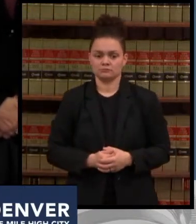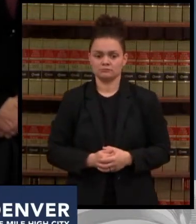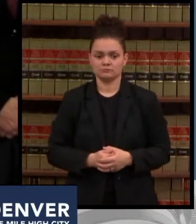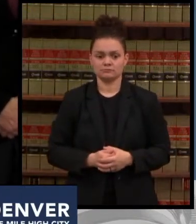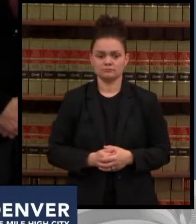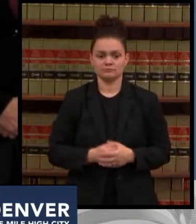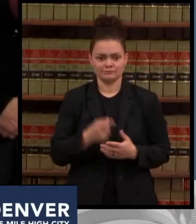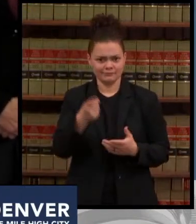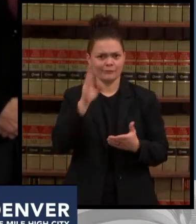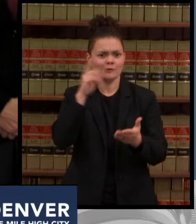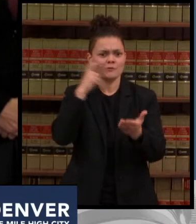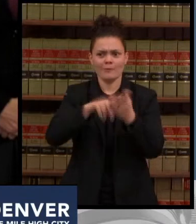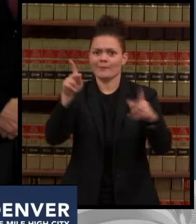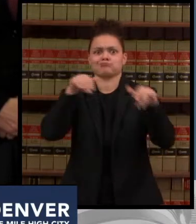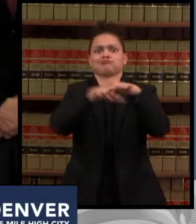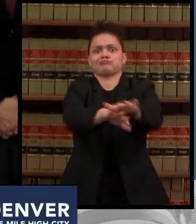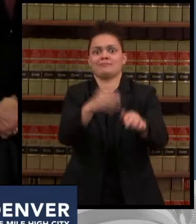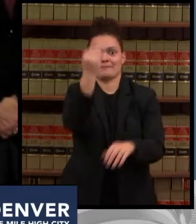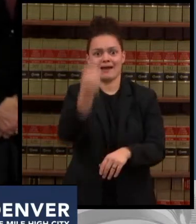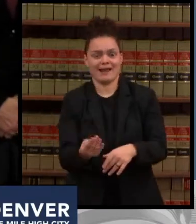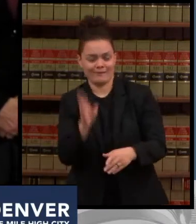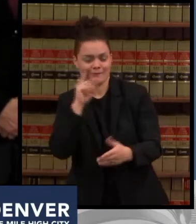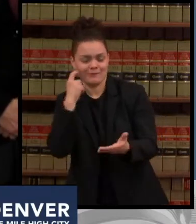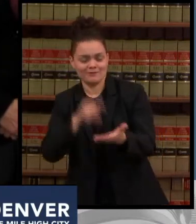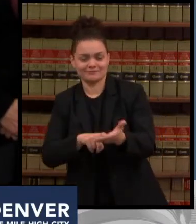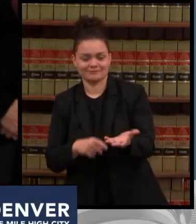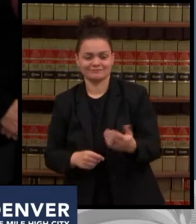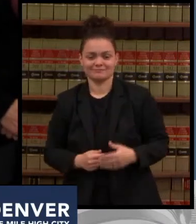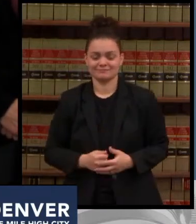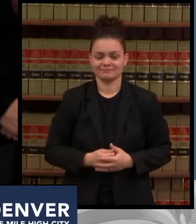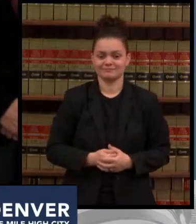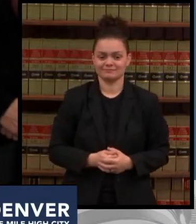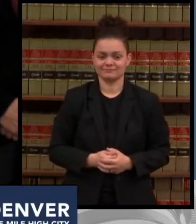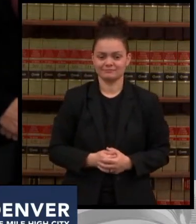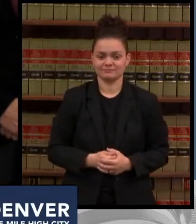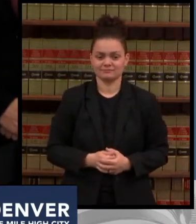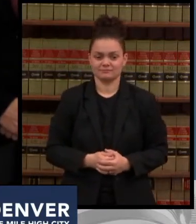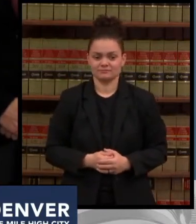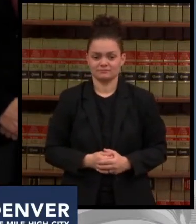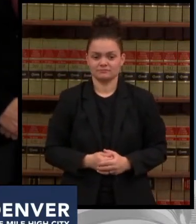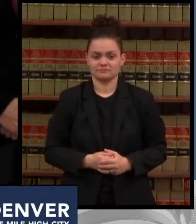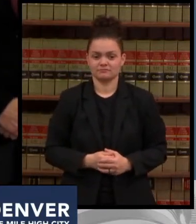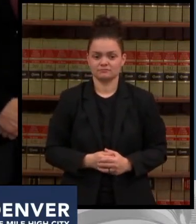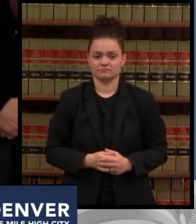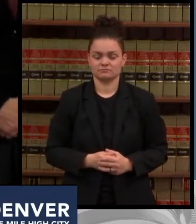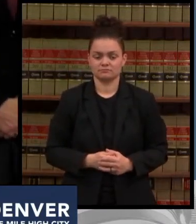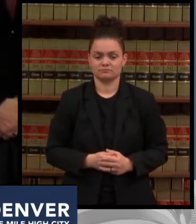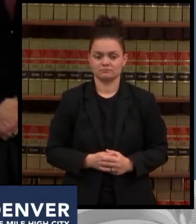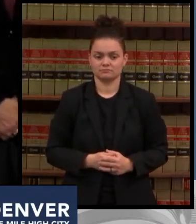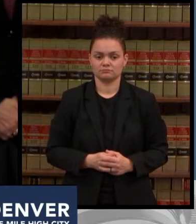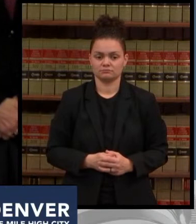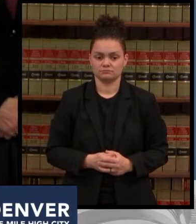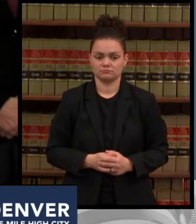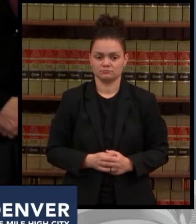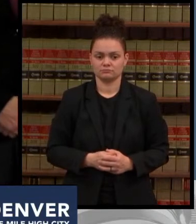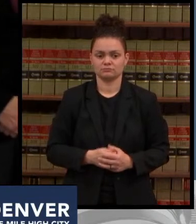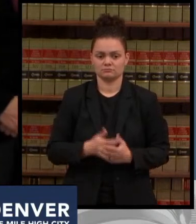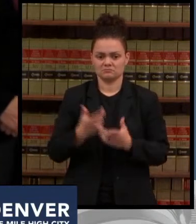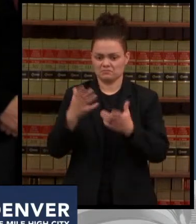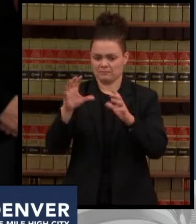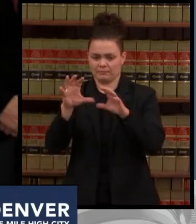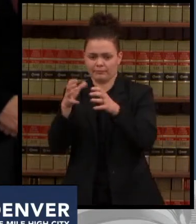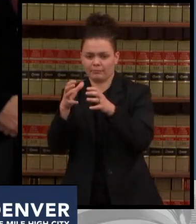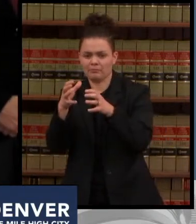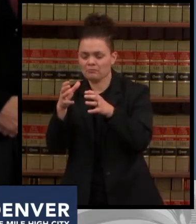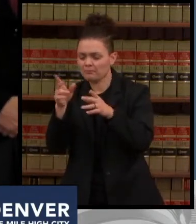to pander to a small number of people that don't want to wear masks and turn off a large number of people that have already told you they want to